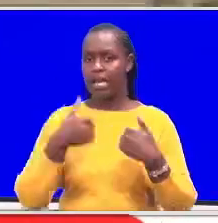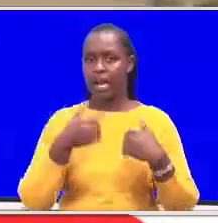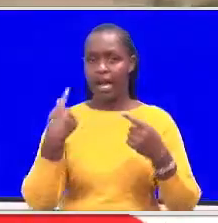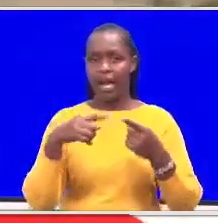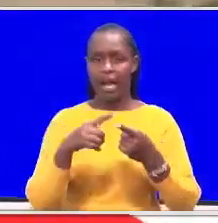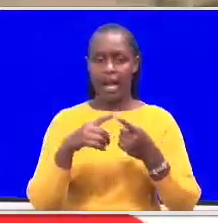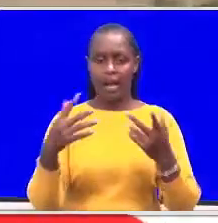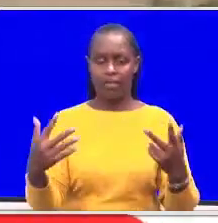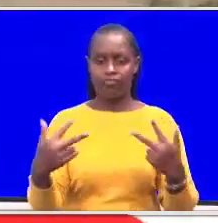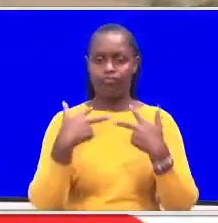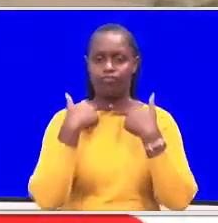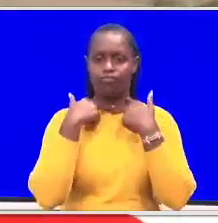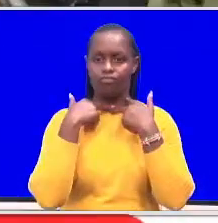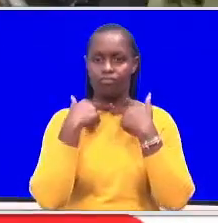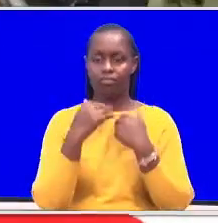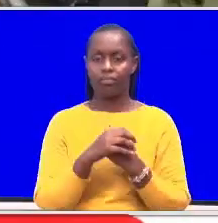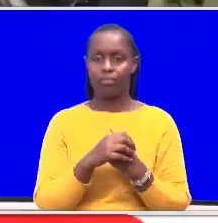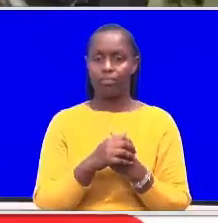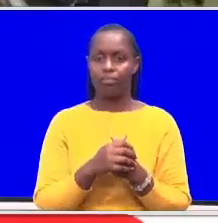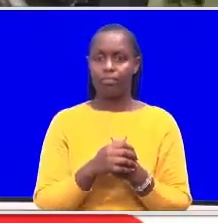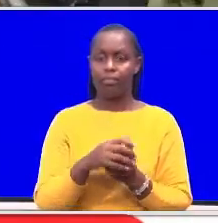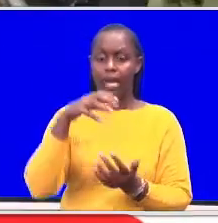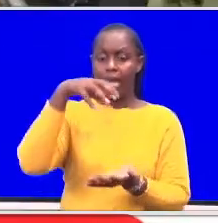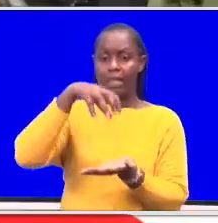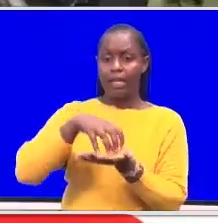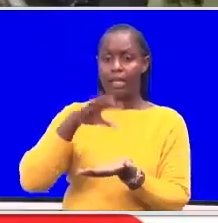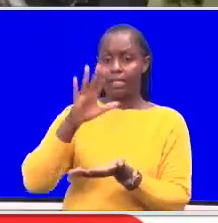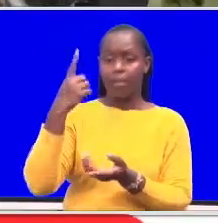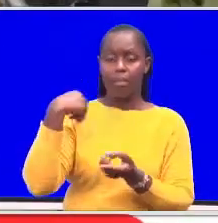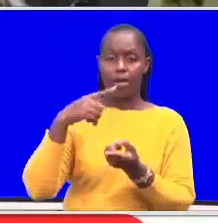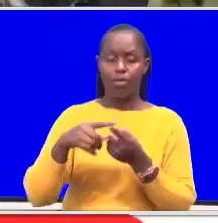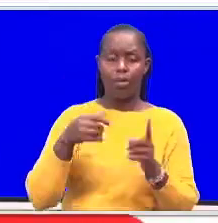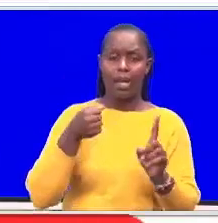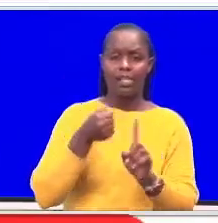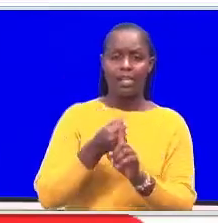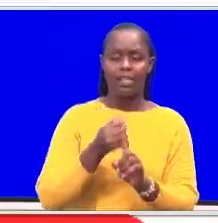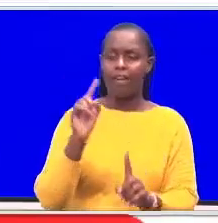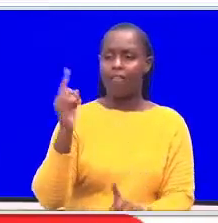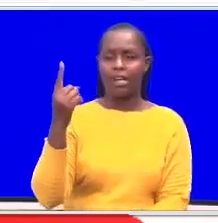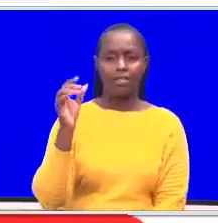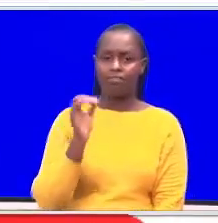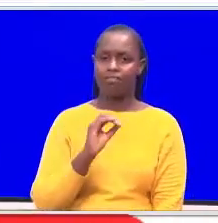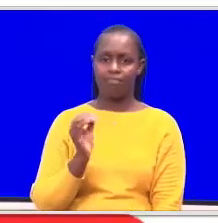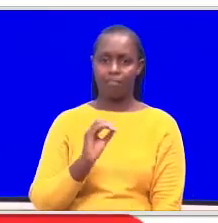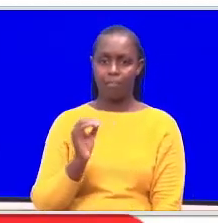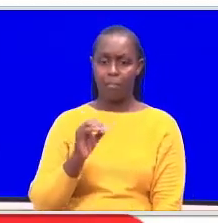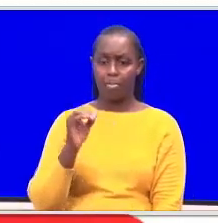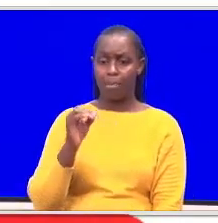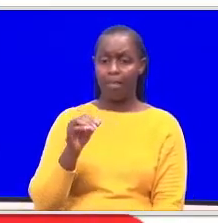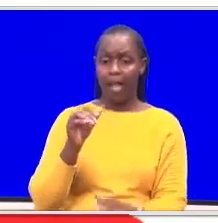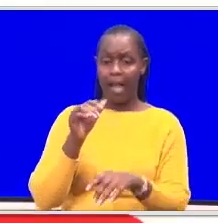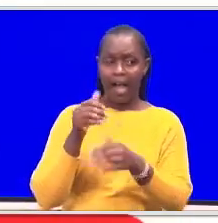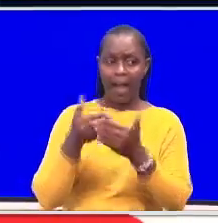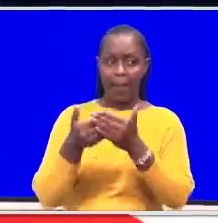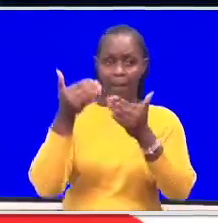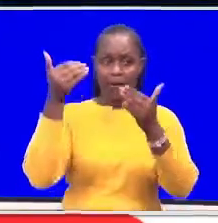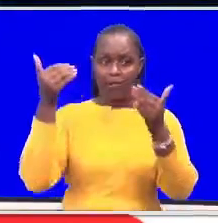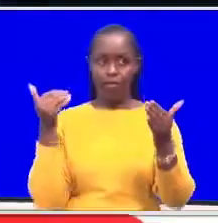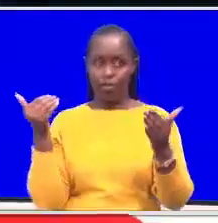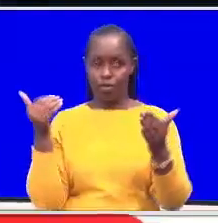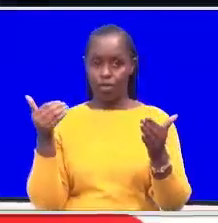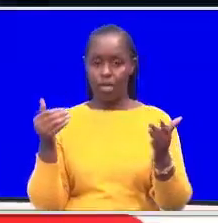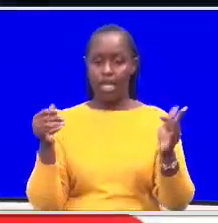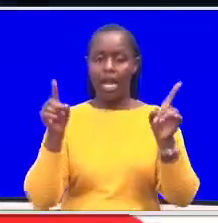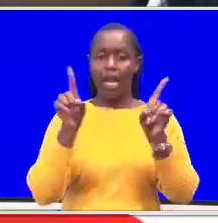her. Ila kisa cha hakimu huyu kuvamiwa si cha kwanza. Mapema mwaka huu katika mahakama ya Nakuru,